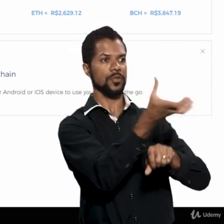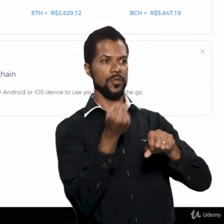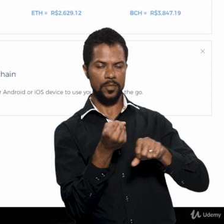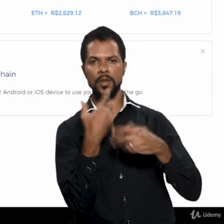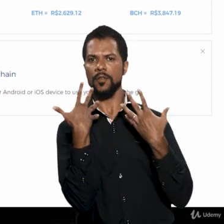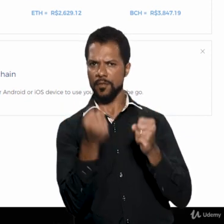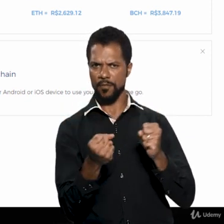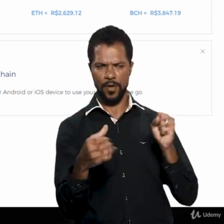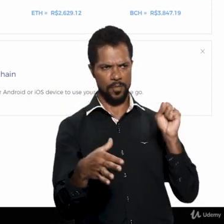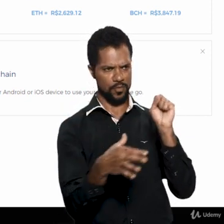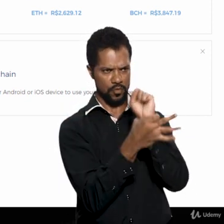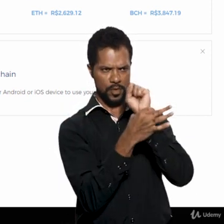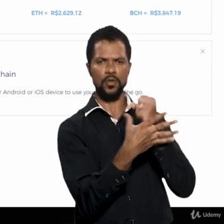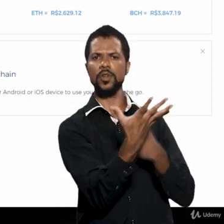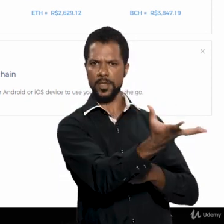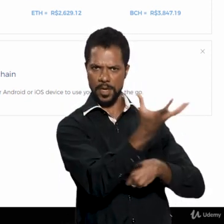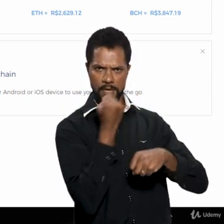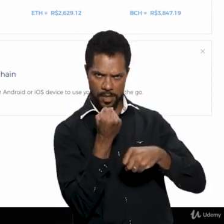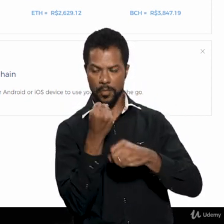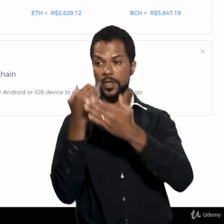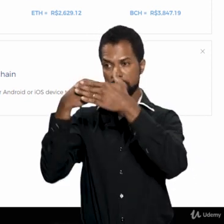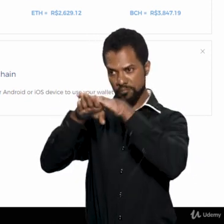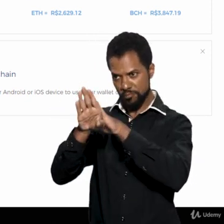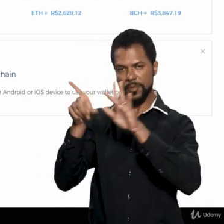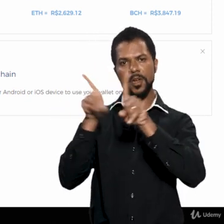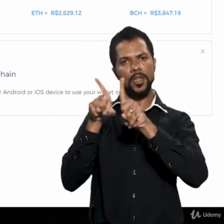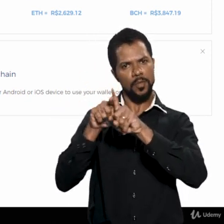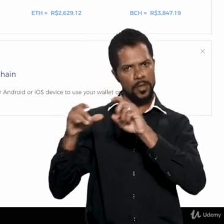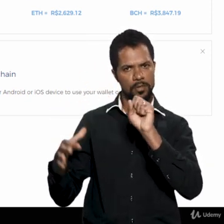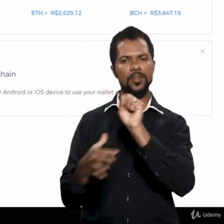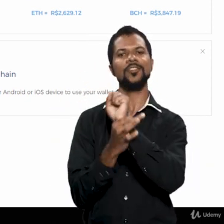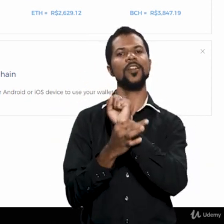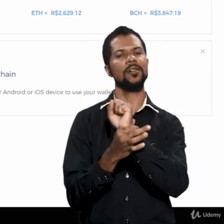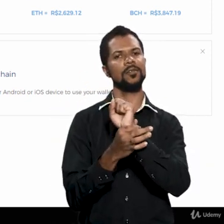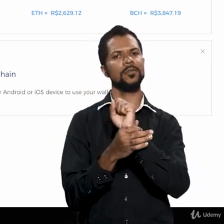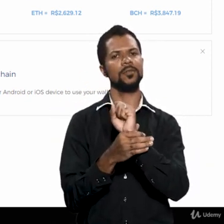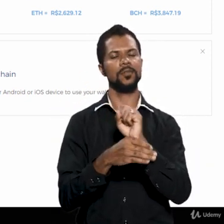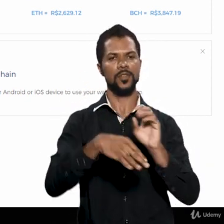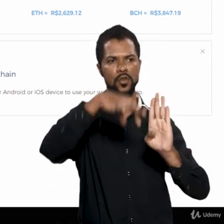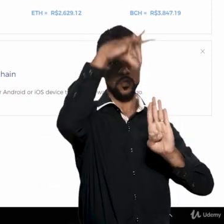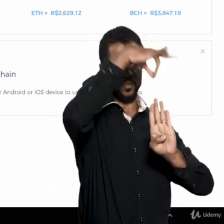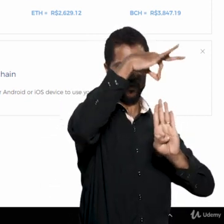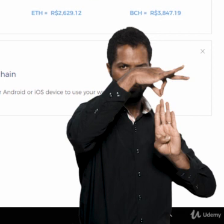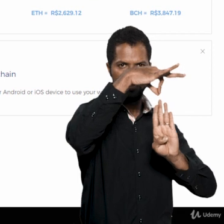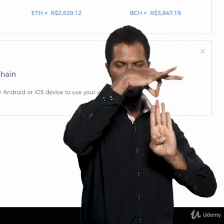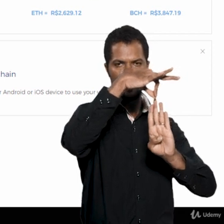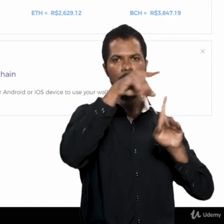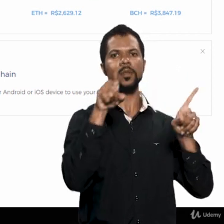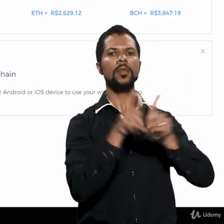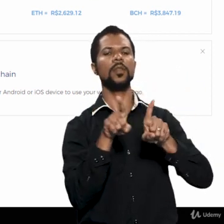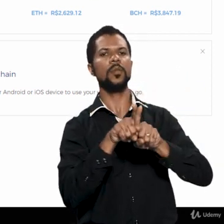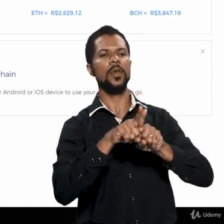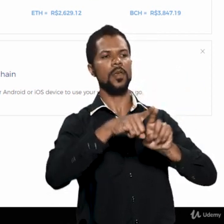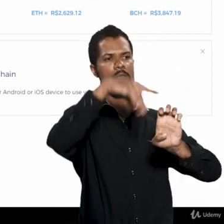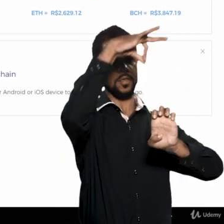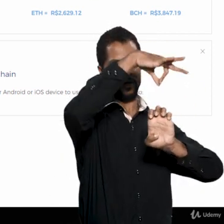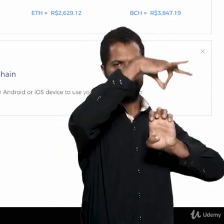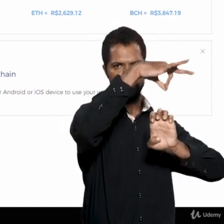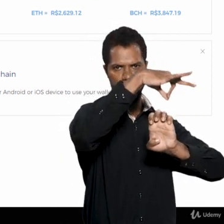receive. So let's receive our Bitcoins safely, okay? So we have Bitcoin